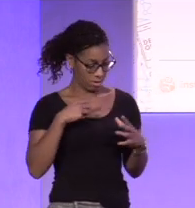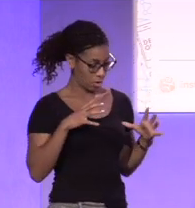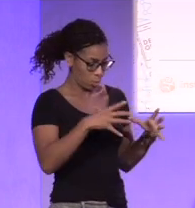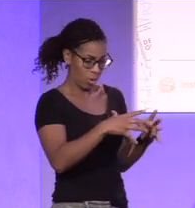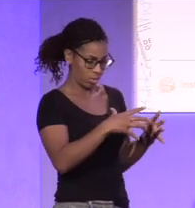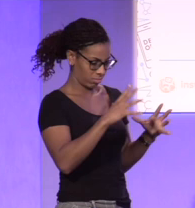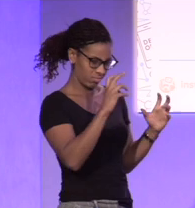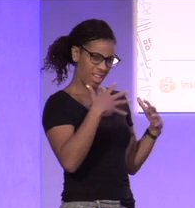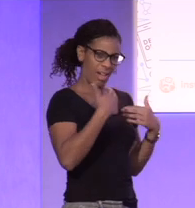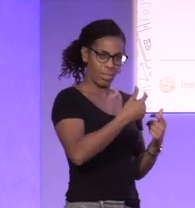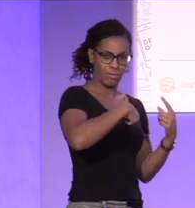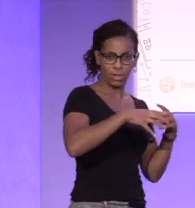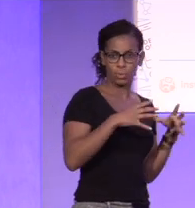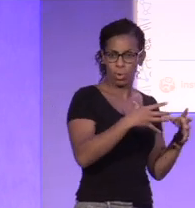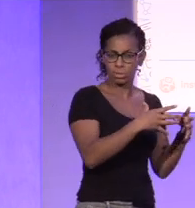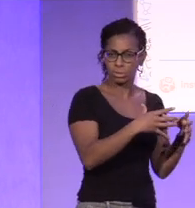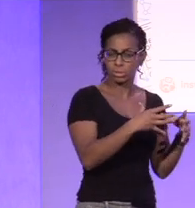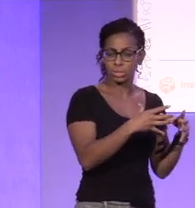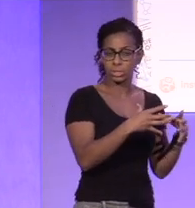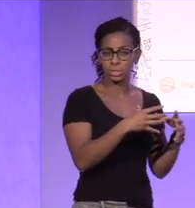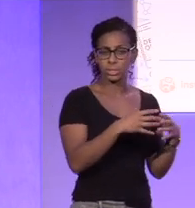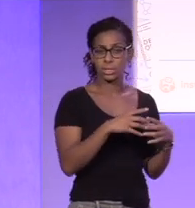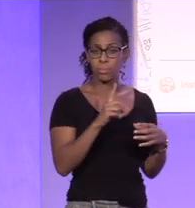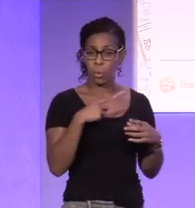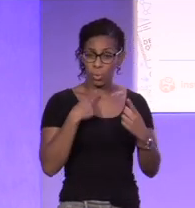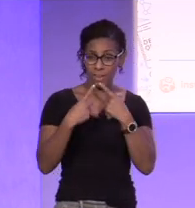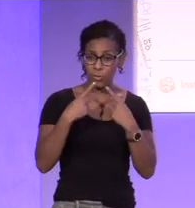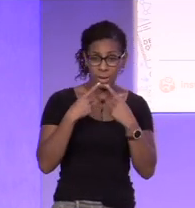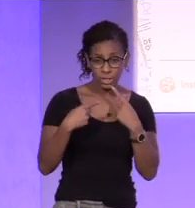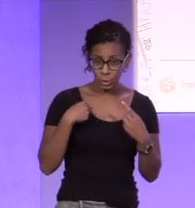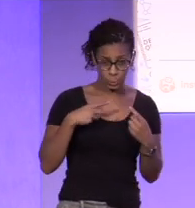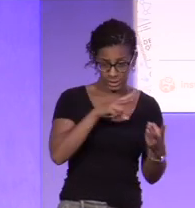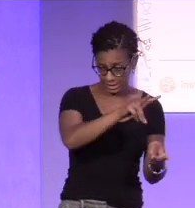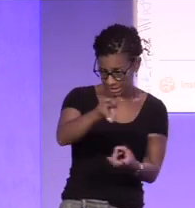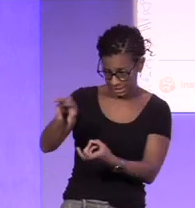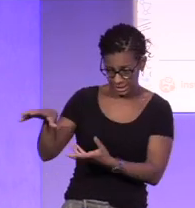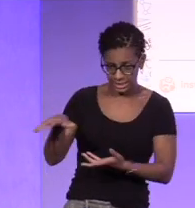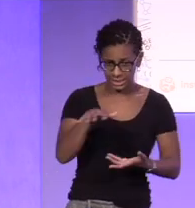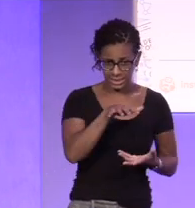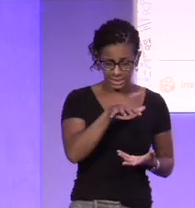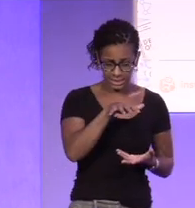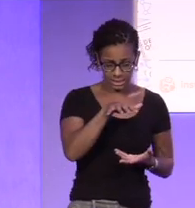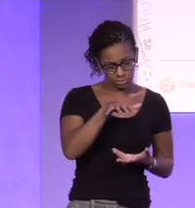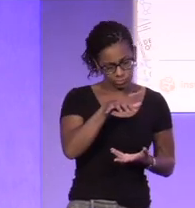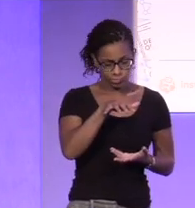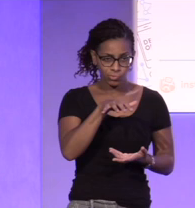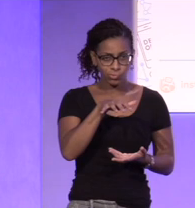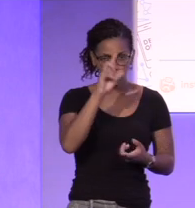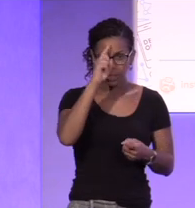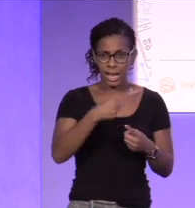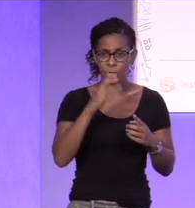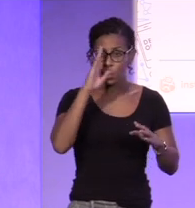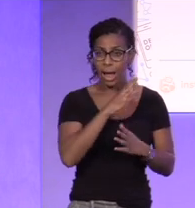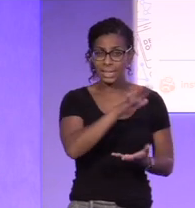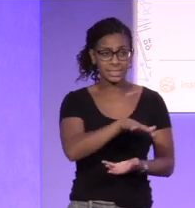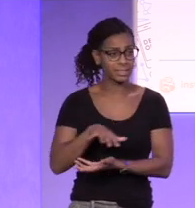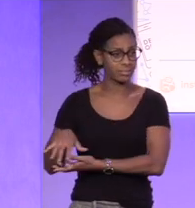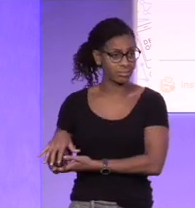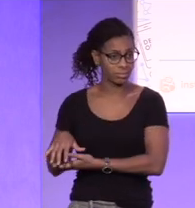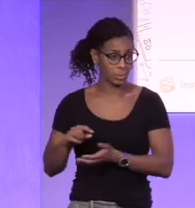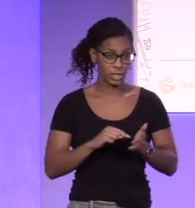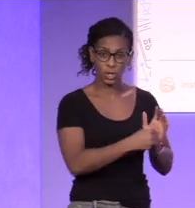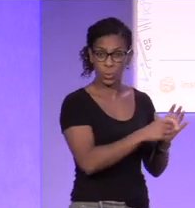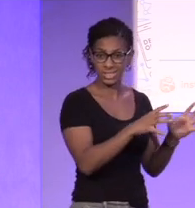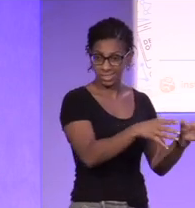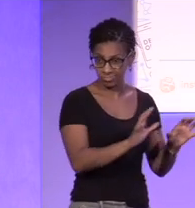one interesting thing with all of this information. We decided to hide it from our team. So why would we